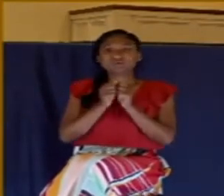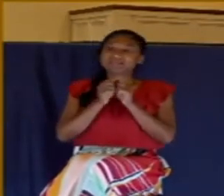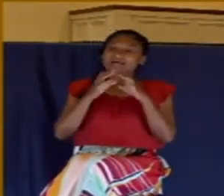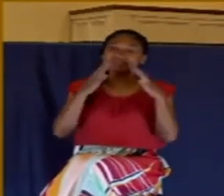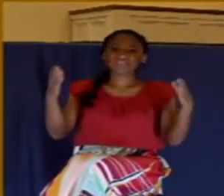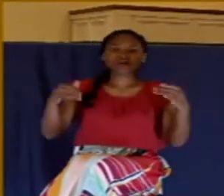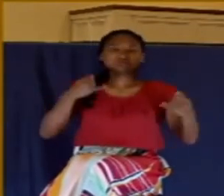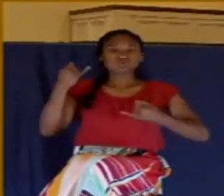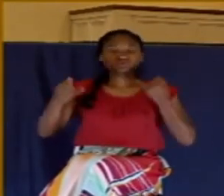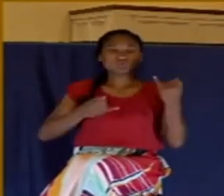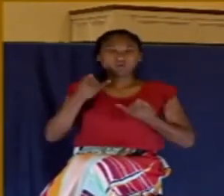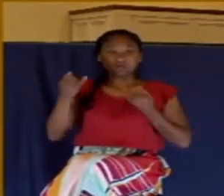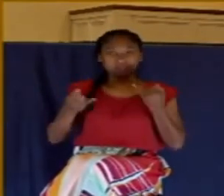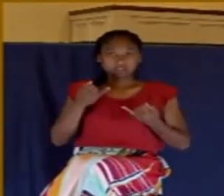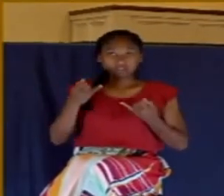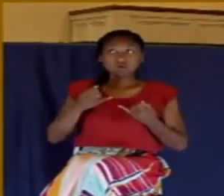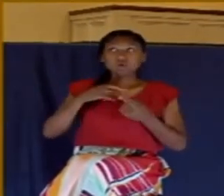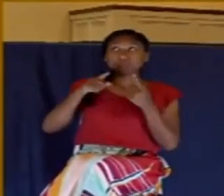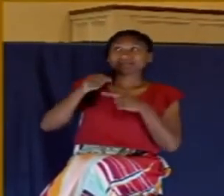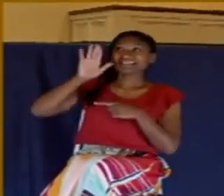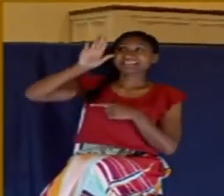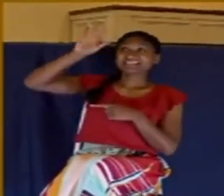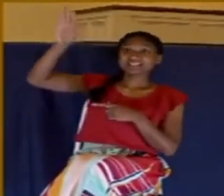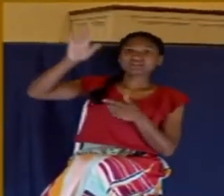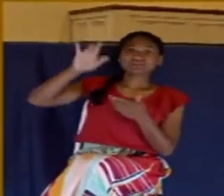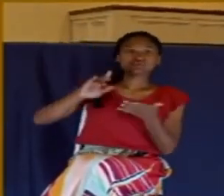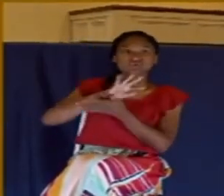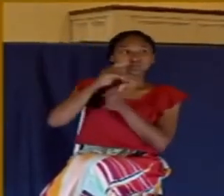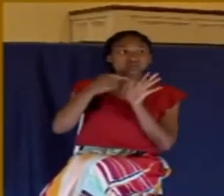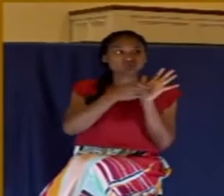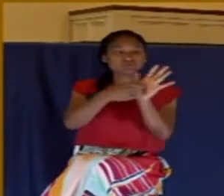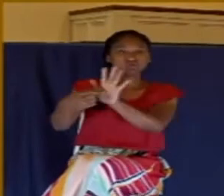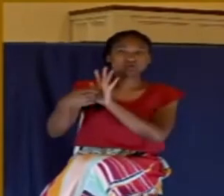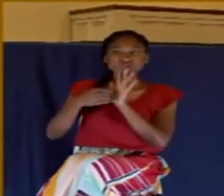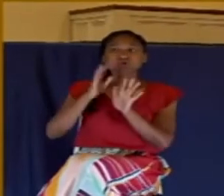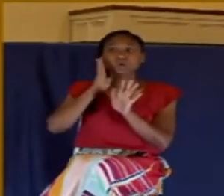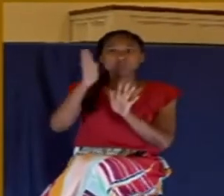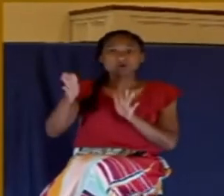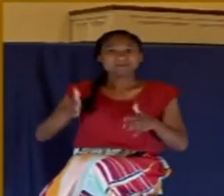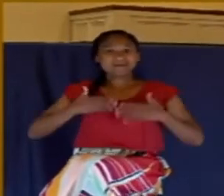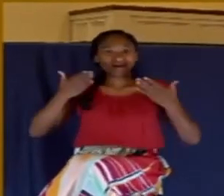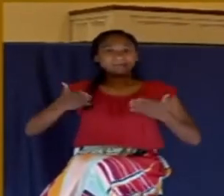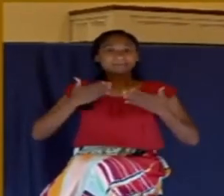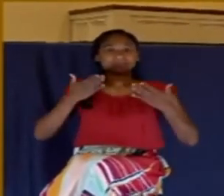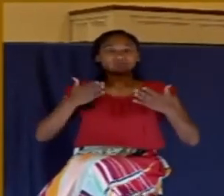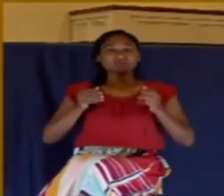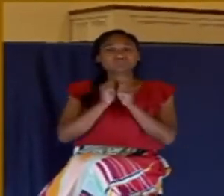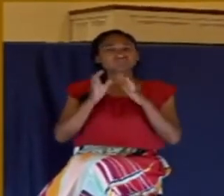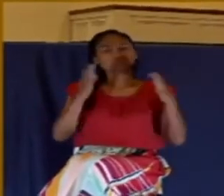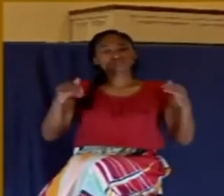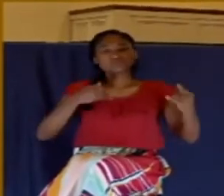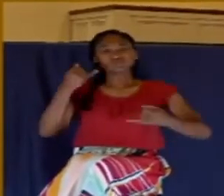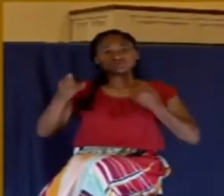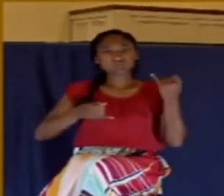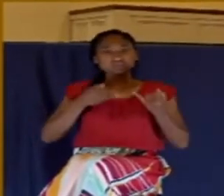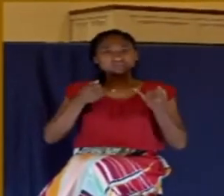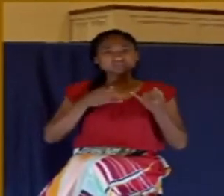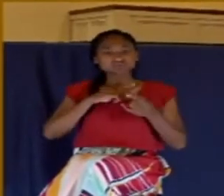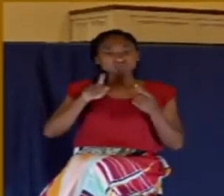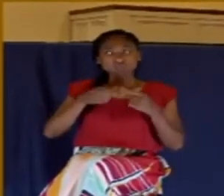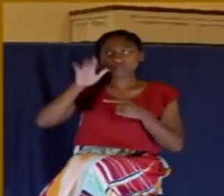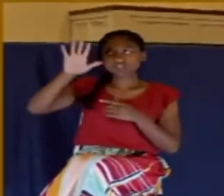That when his glory shall be revealed, ye may be glad also with exceeding joy. When is his glory going to be revealed? When Jesus comes